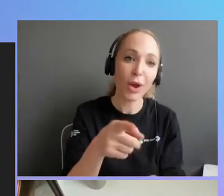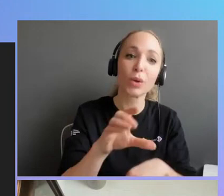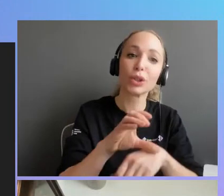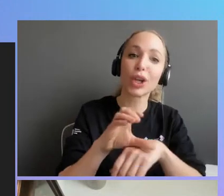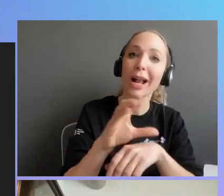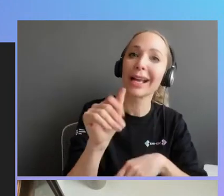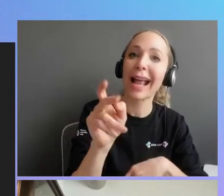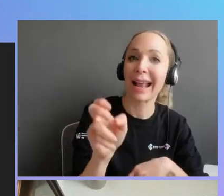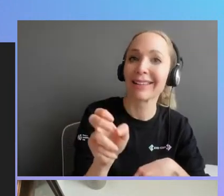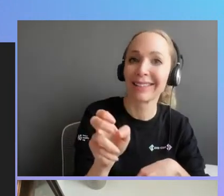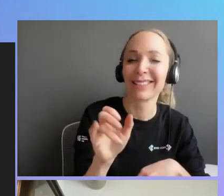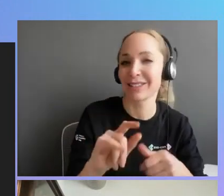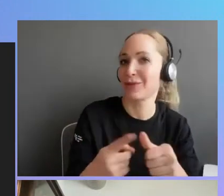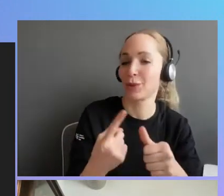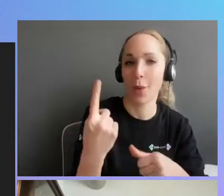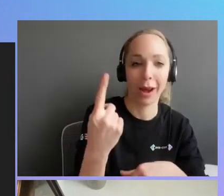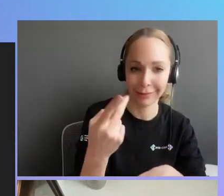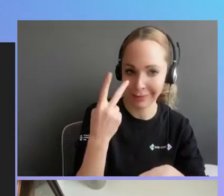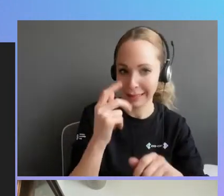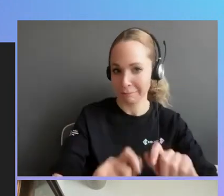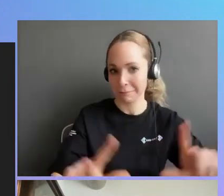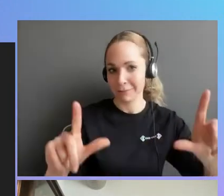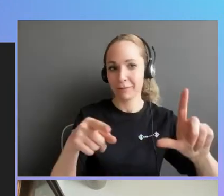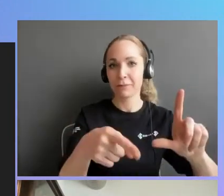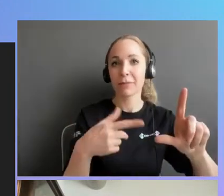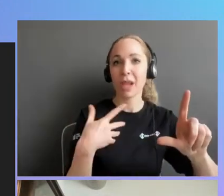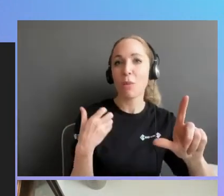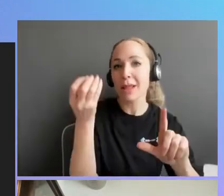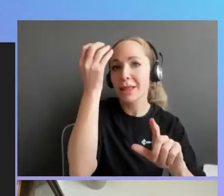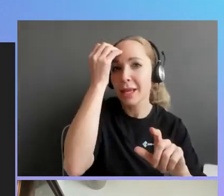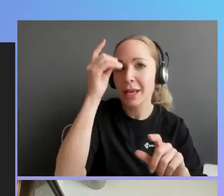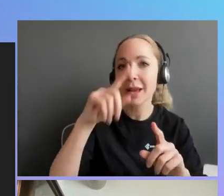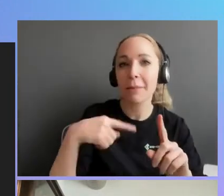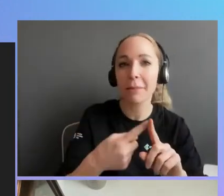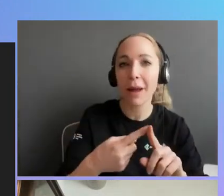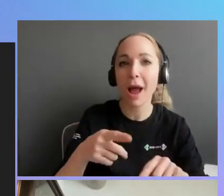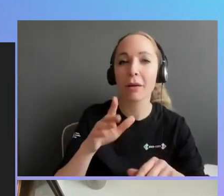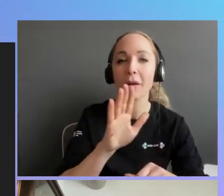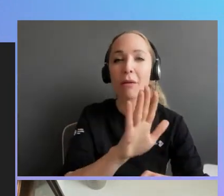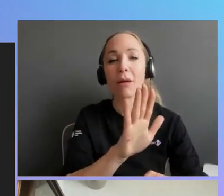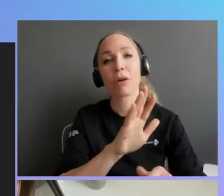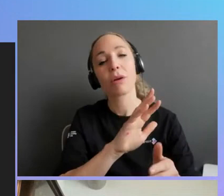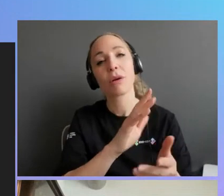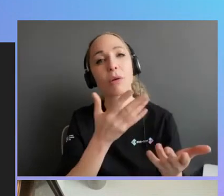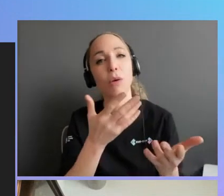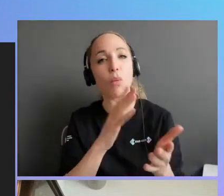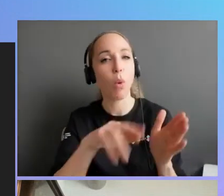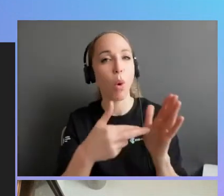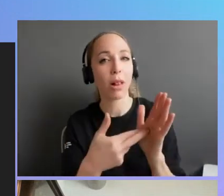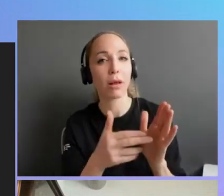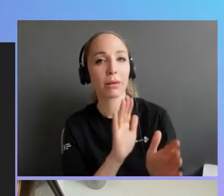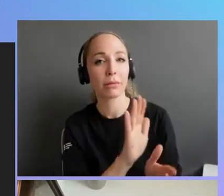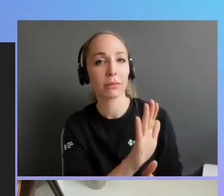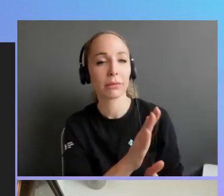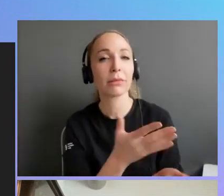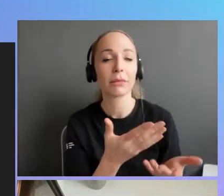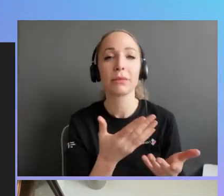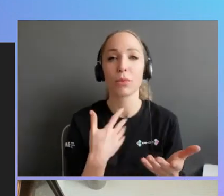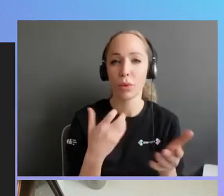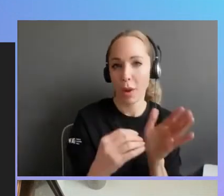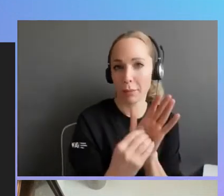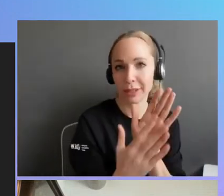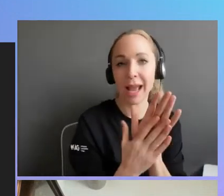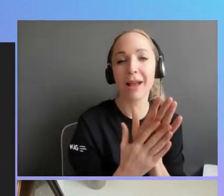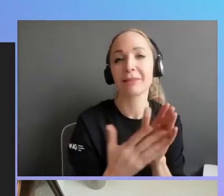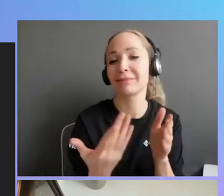right off the bat, I want to think about things like roles. We want to annotate what roles things will be, especially in terms of like text